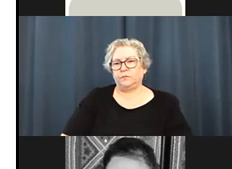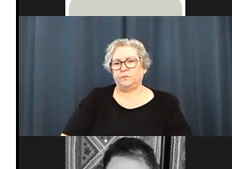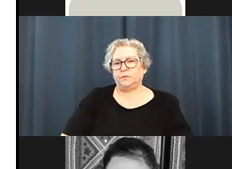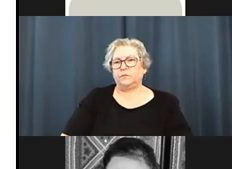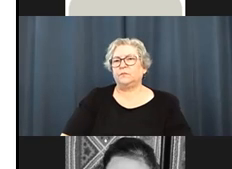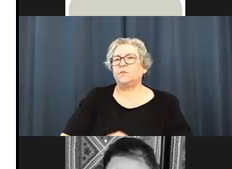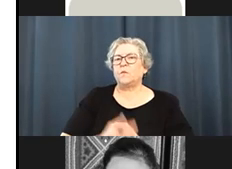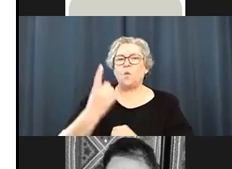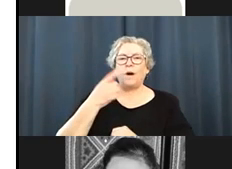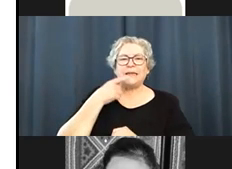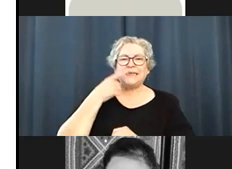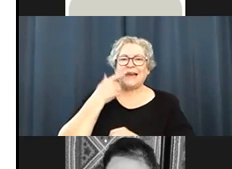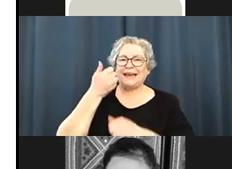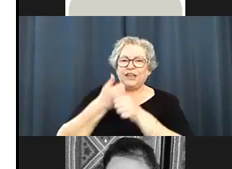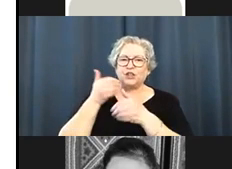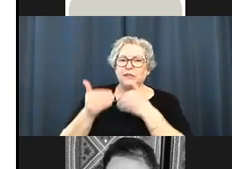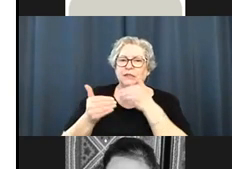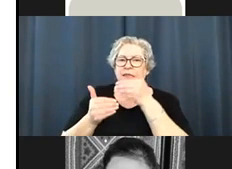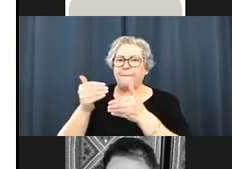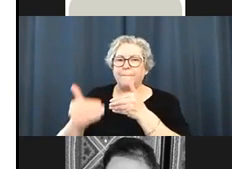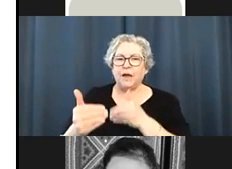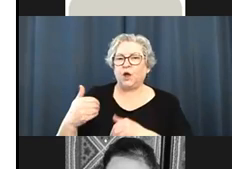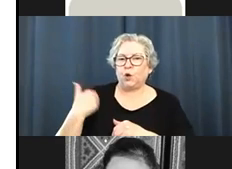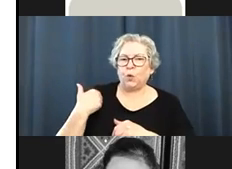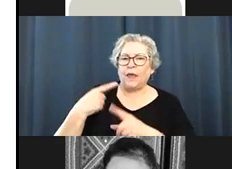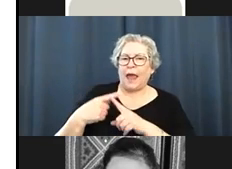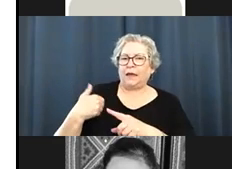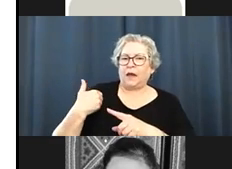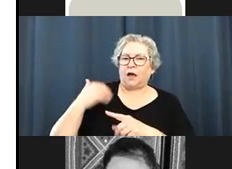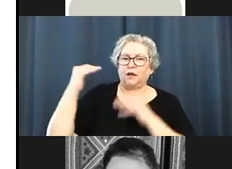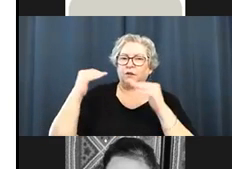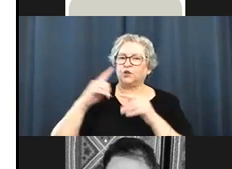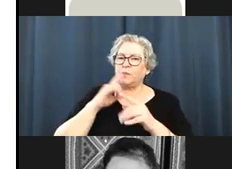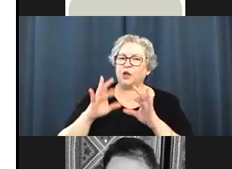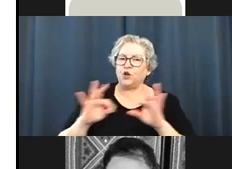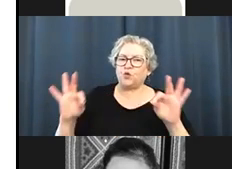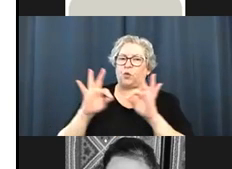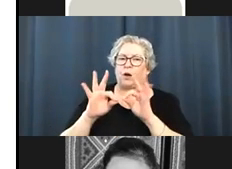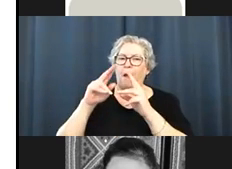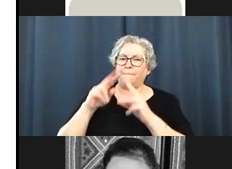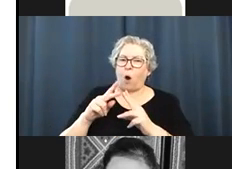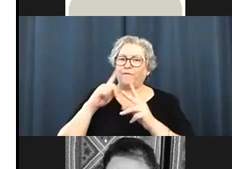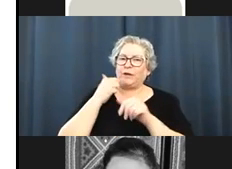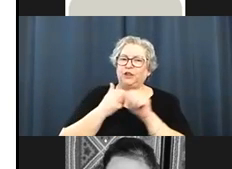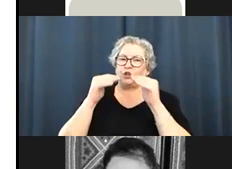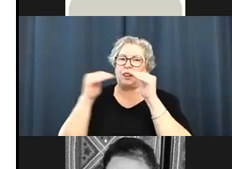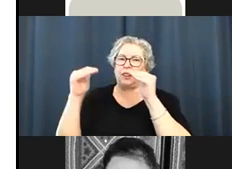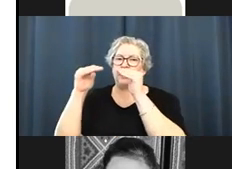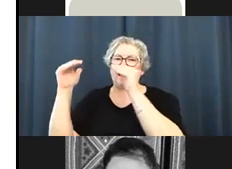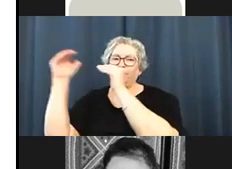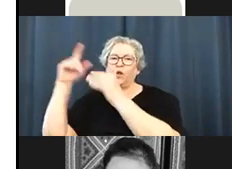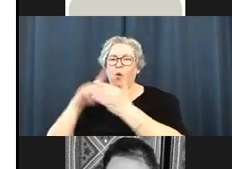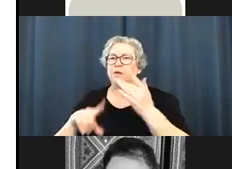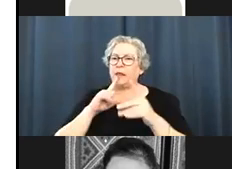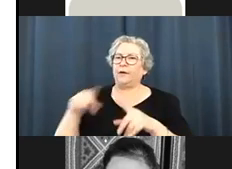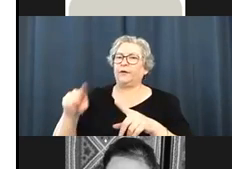Yeah, this one says basically like at every step, youth and young adults should be critical partners to every level